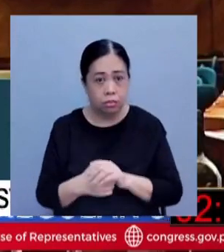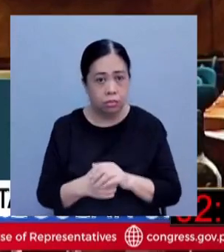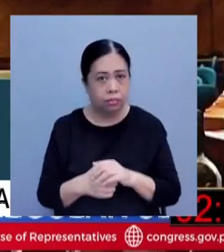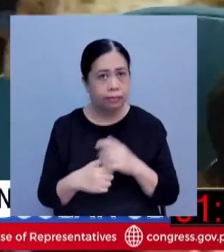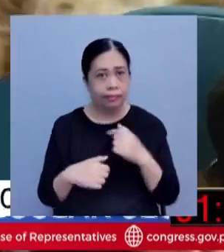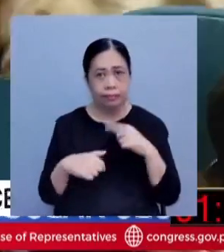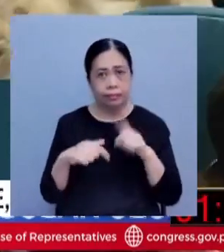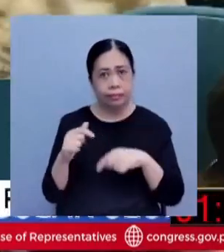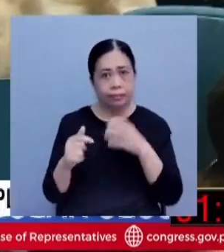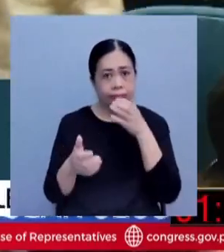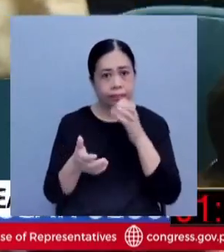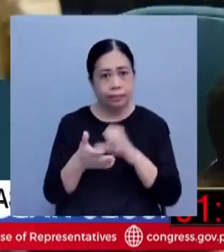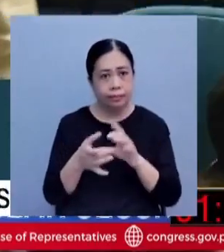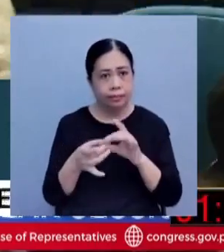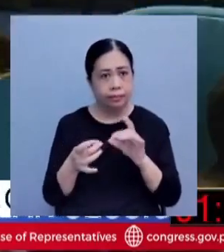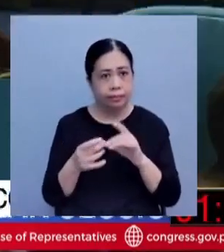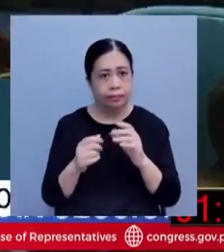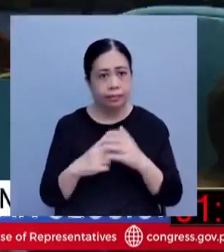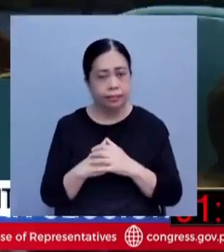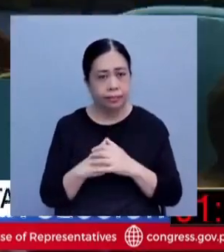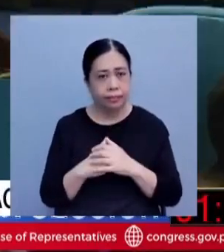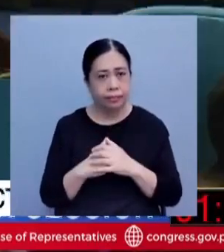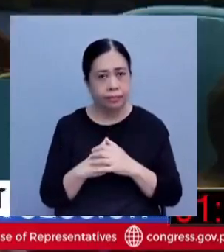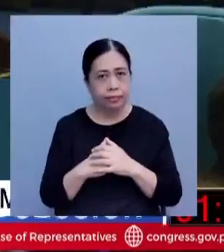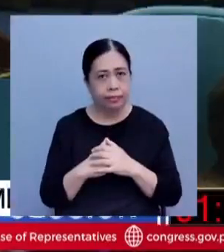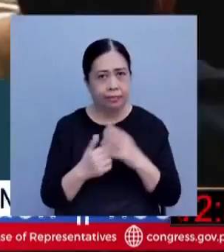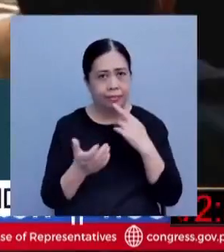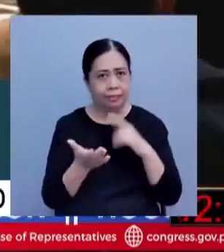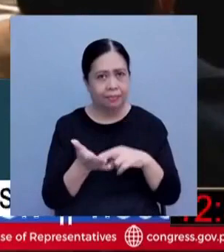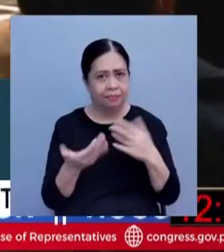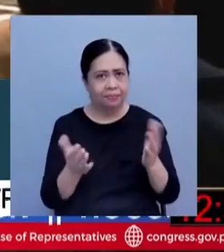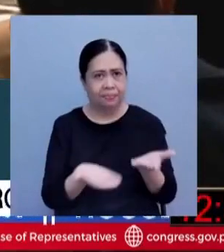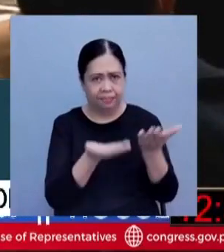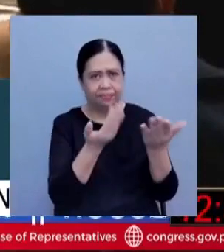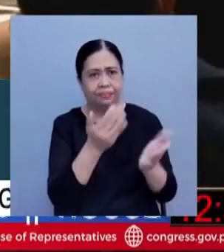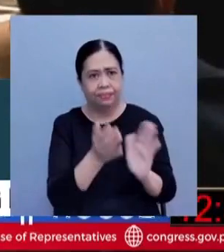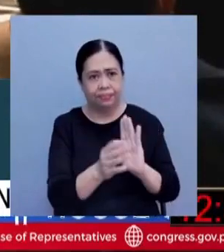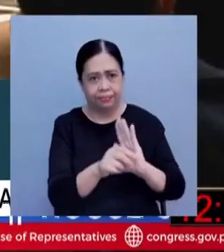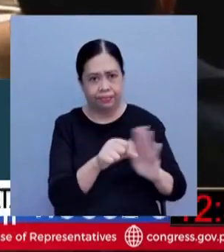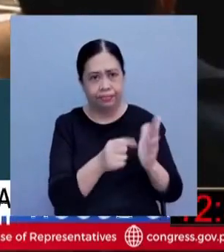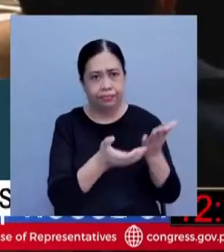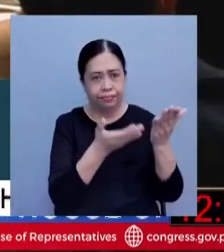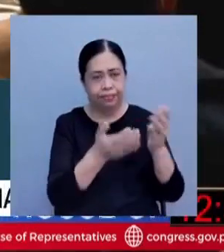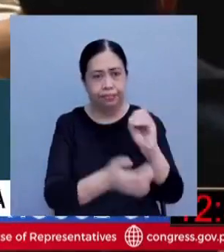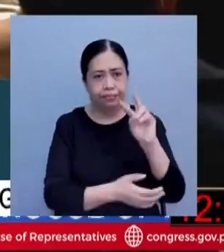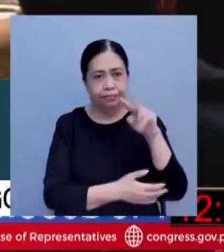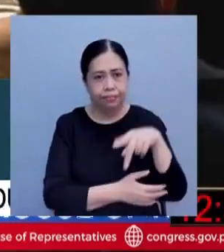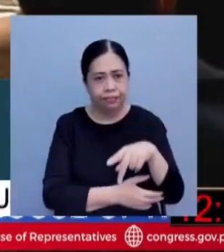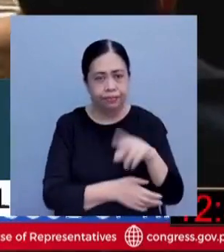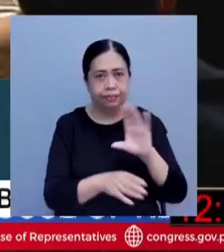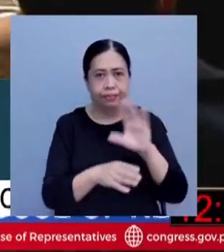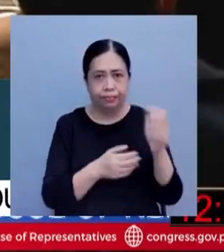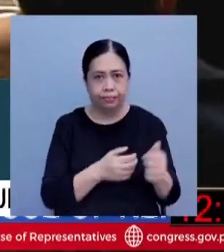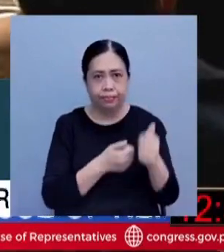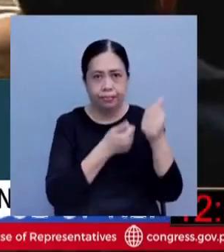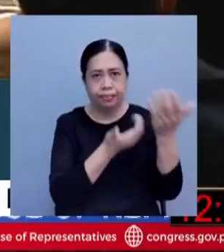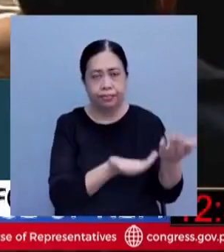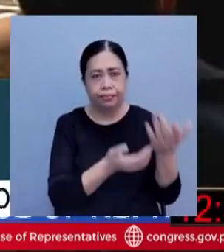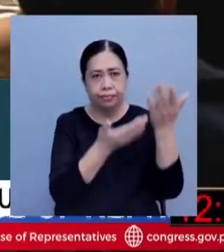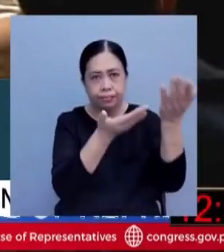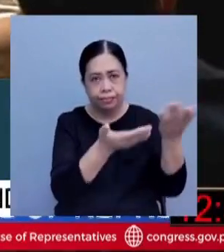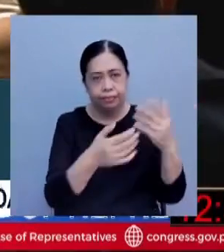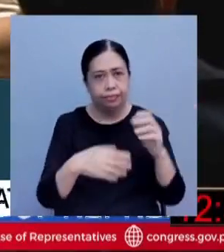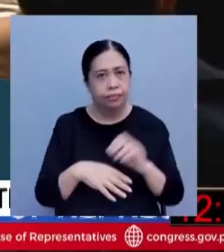that, Mr. Speaker, Your Honor. Dahil the report has Mr. already Speaker. Been submitted. Yes, the Office of the Vice President has complied with the report submission